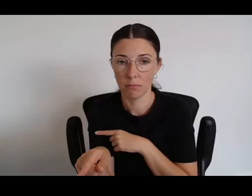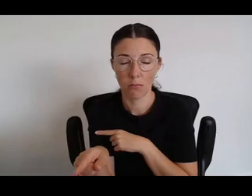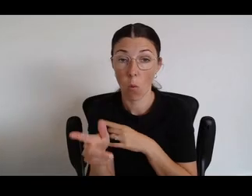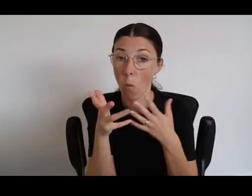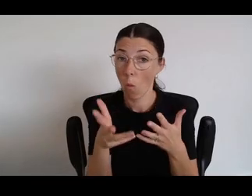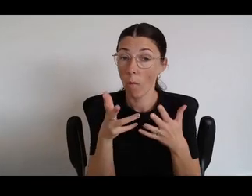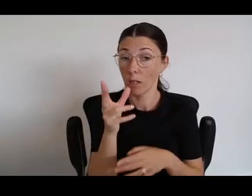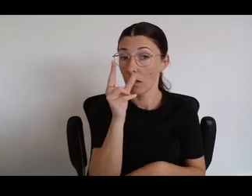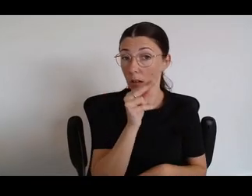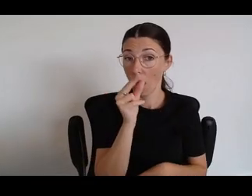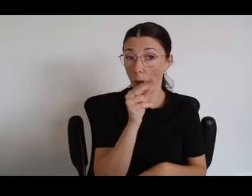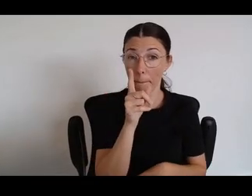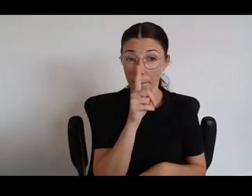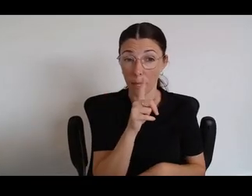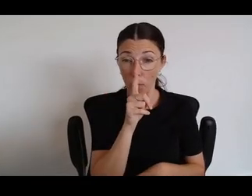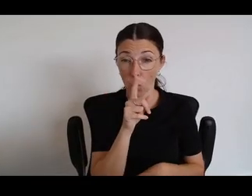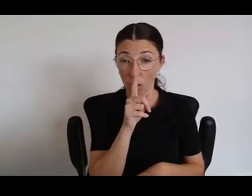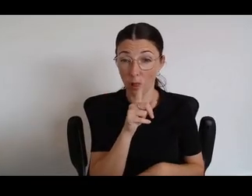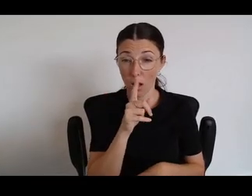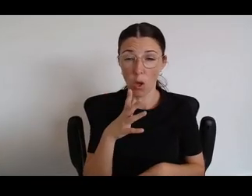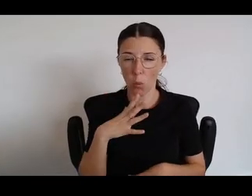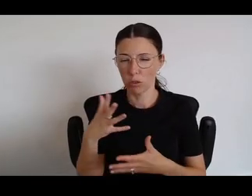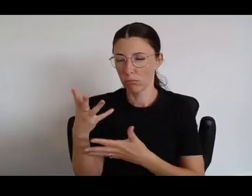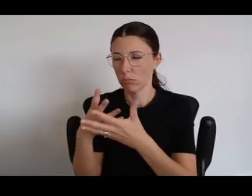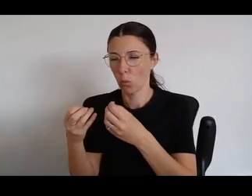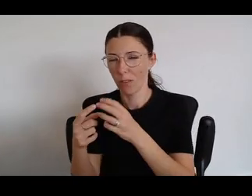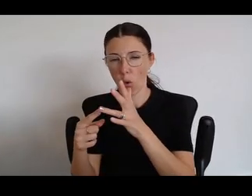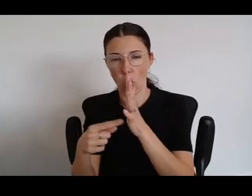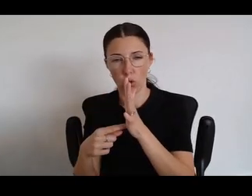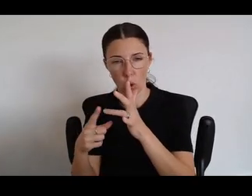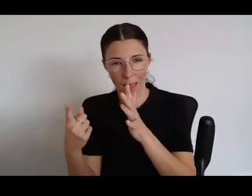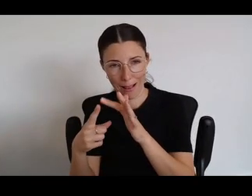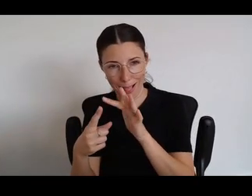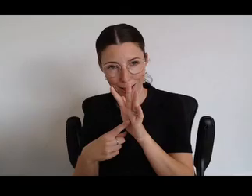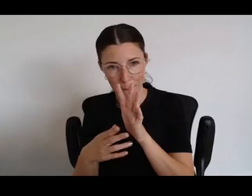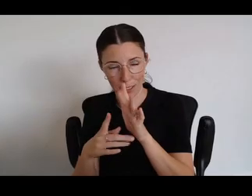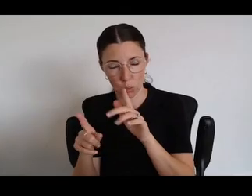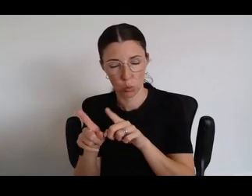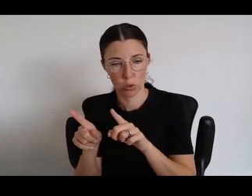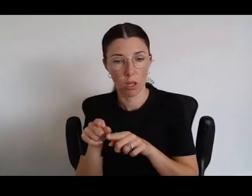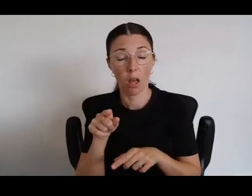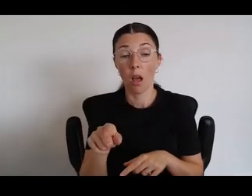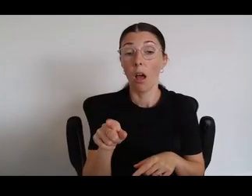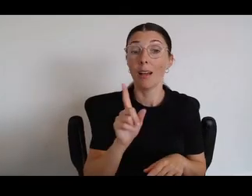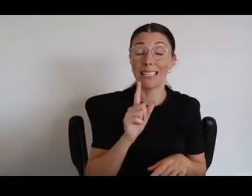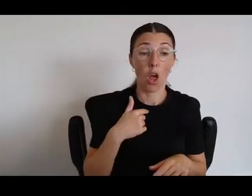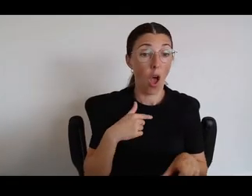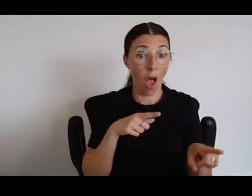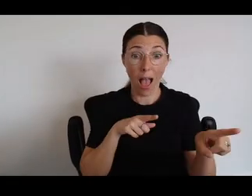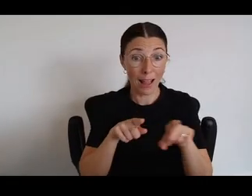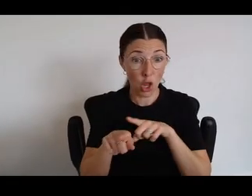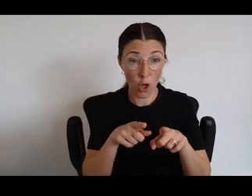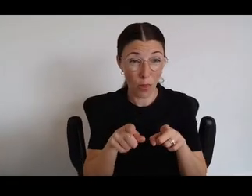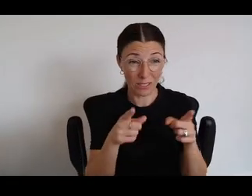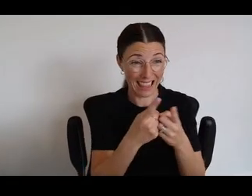people, and I want to hear this from Otto and Elmi as well, say that I learned these things regardless I went to school.